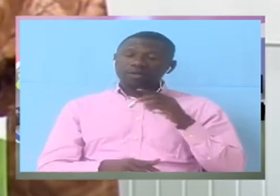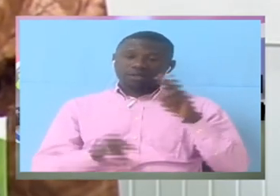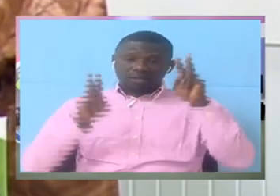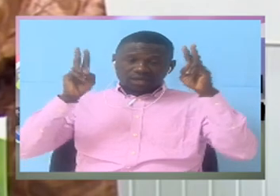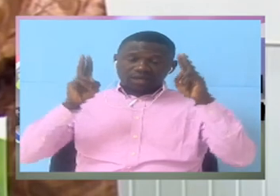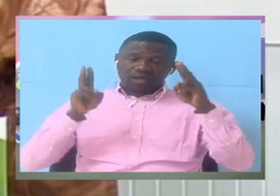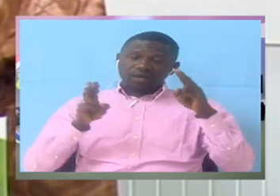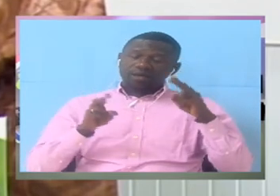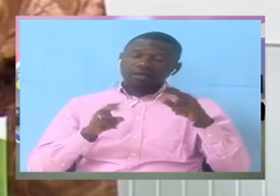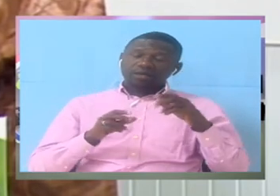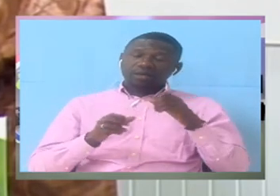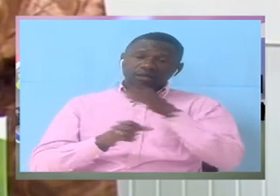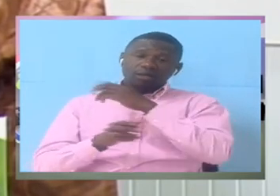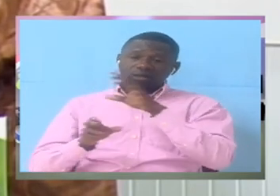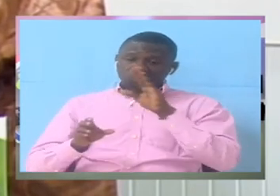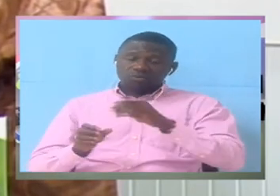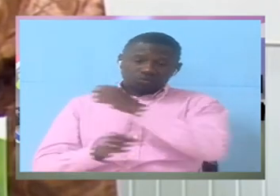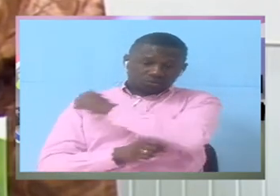kudeta,